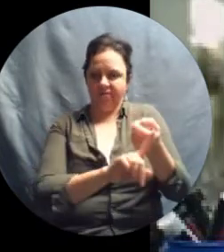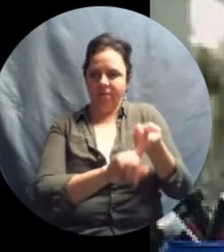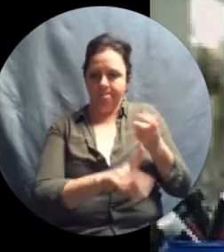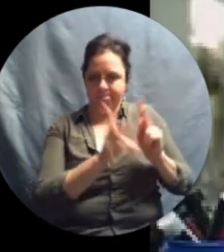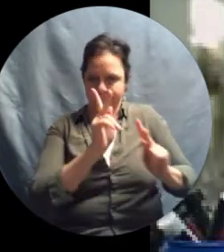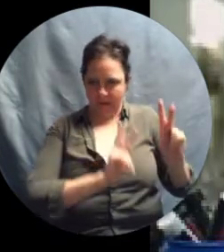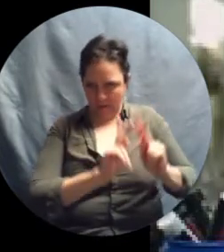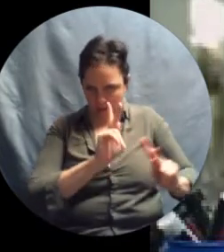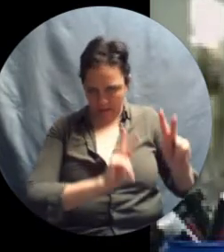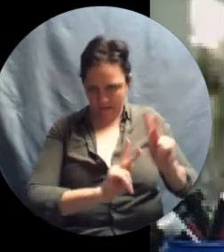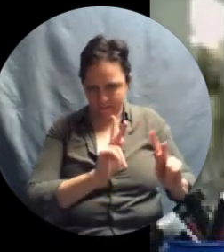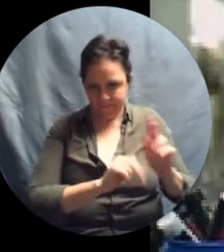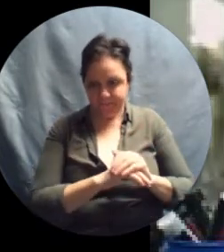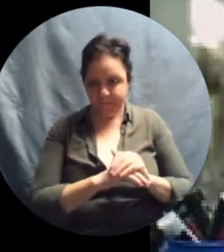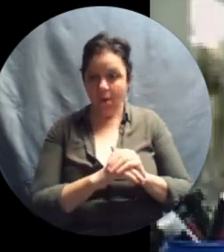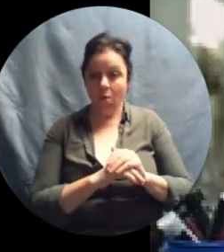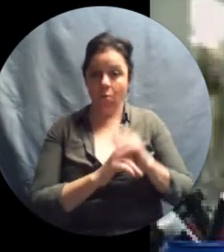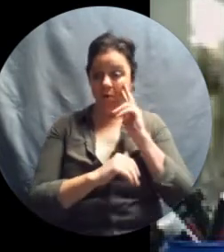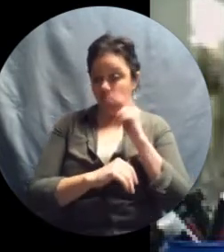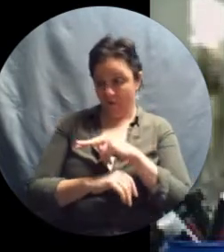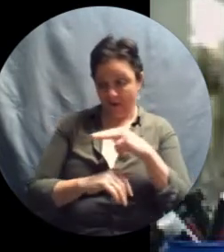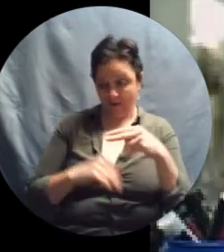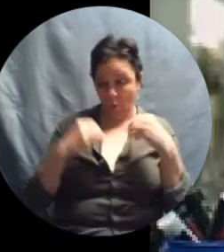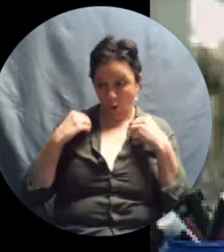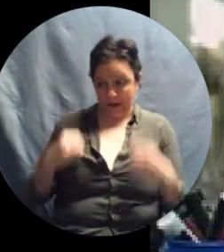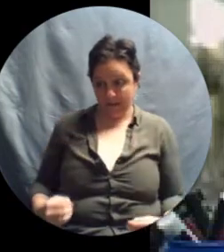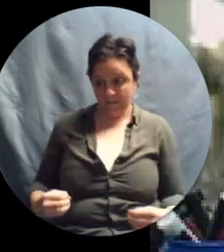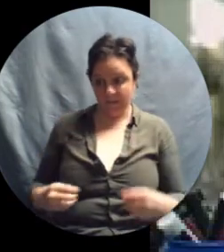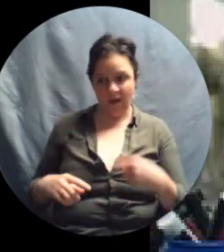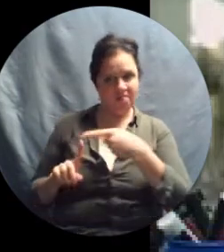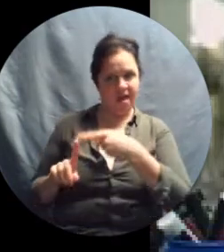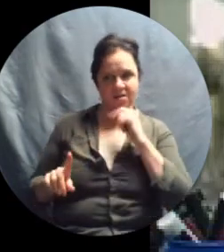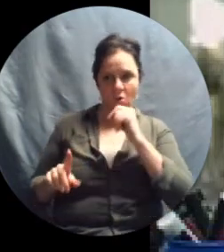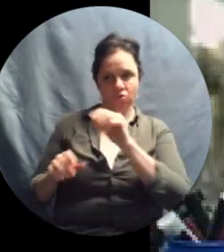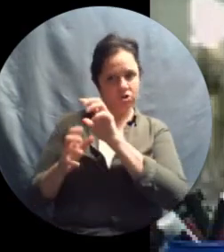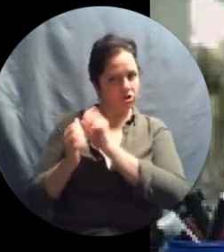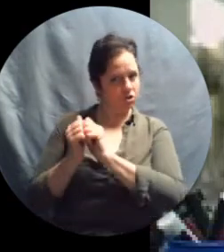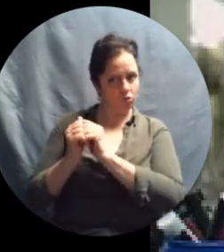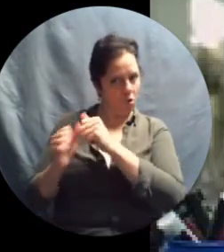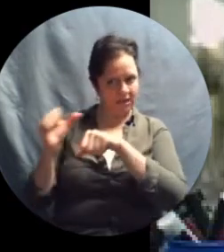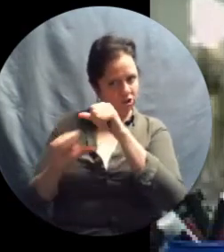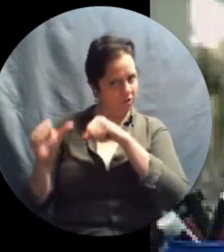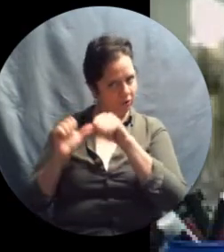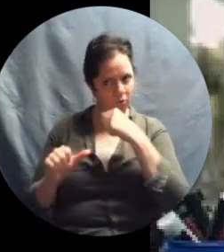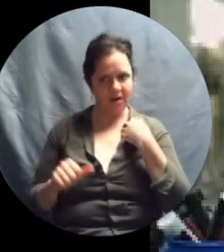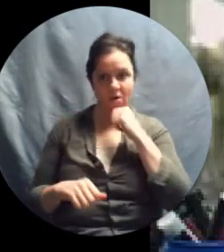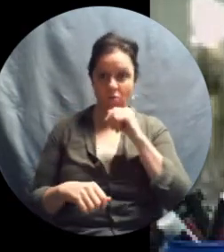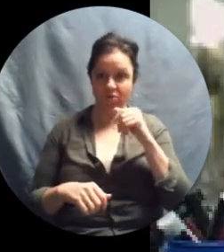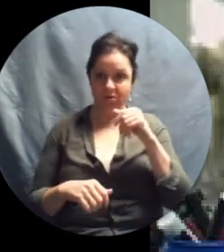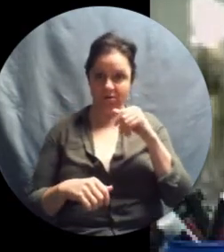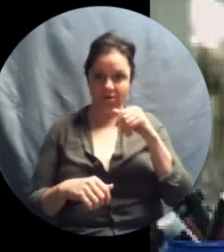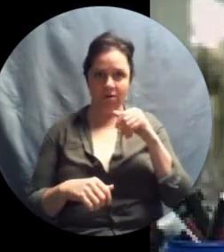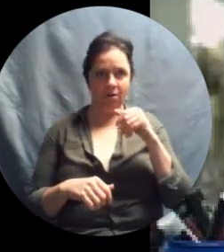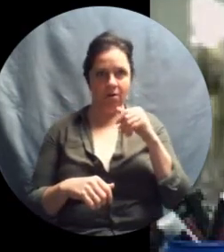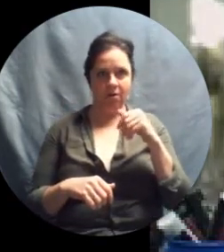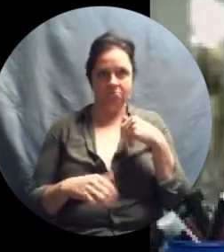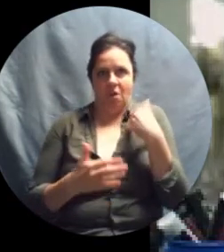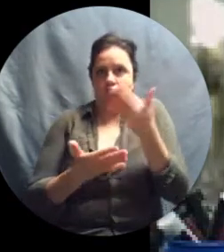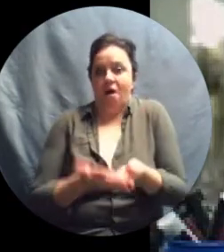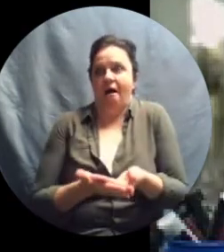look at organisms, they don't really destroy each other's habitats, right? You don't go into a forest and it just wrecked